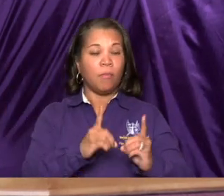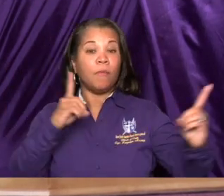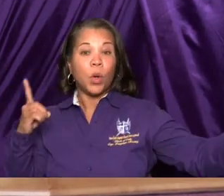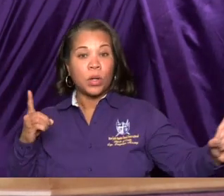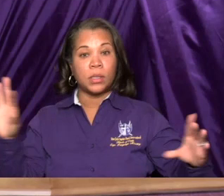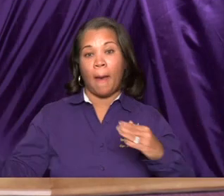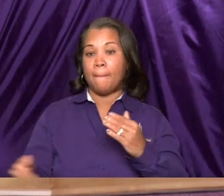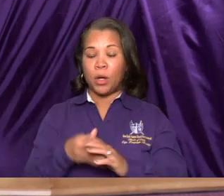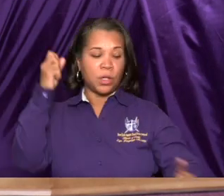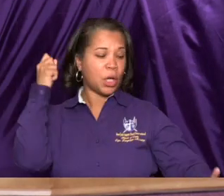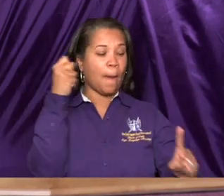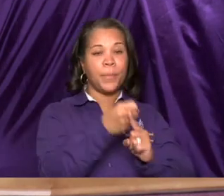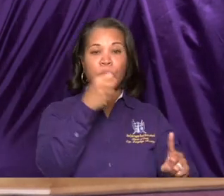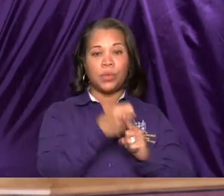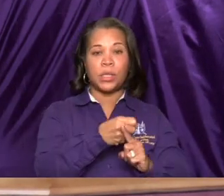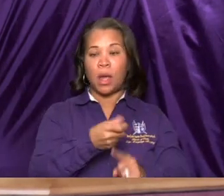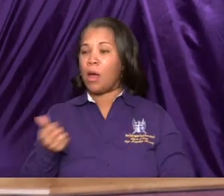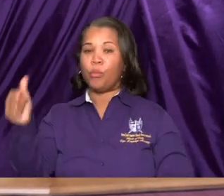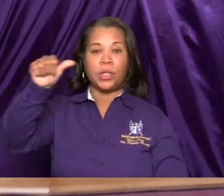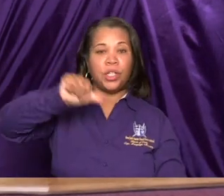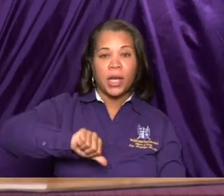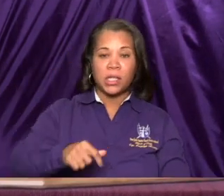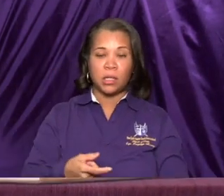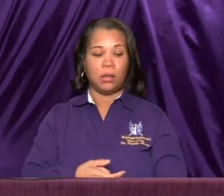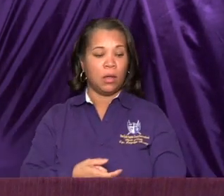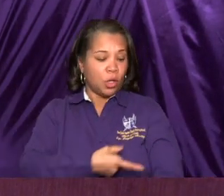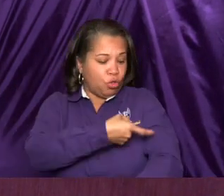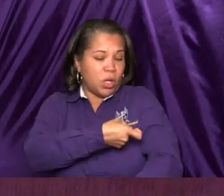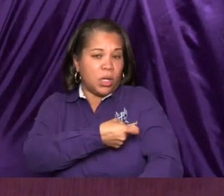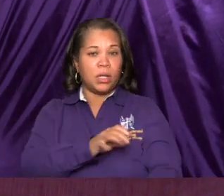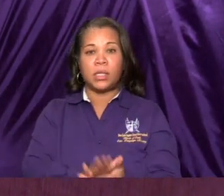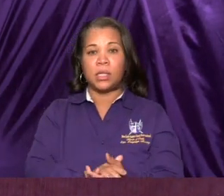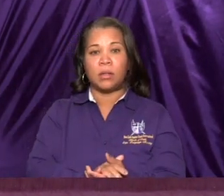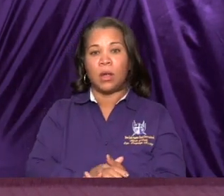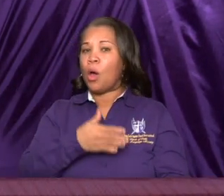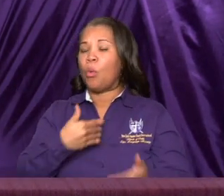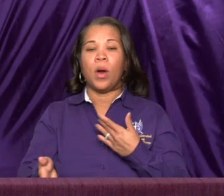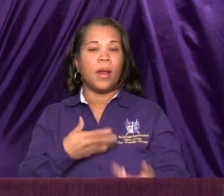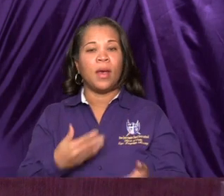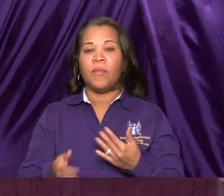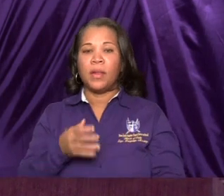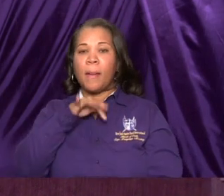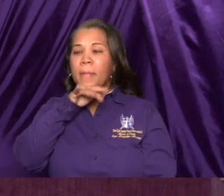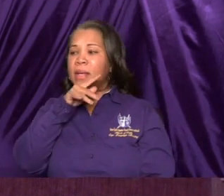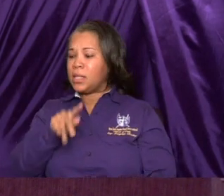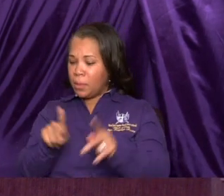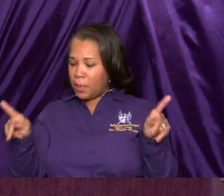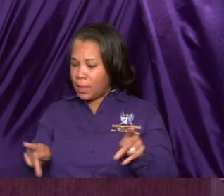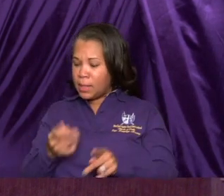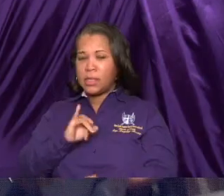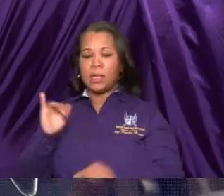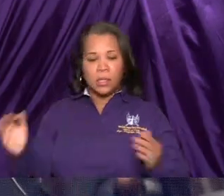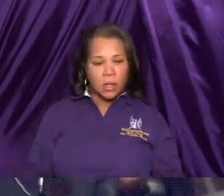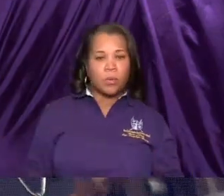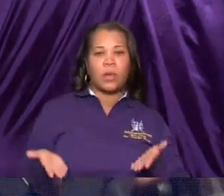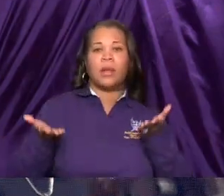abuse, rejection, drugs, any care what, I don't care what it is, whatever dirty place it is, that will lift, that